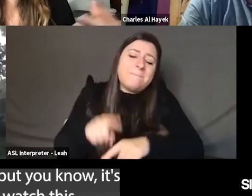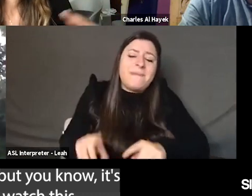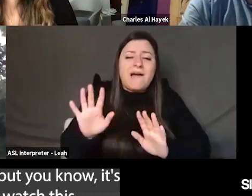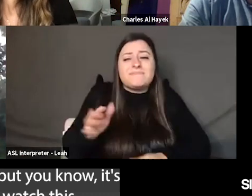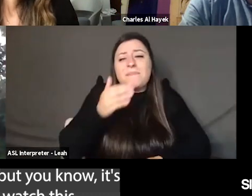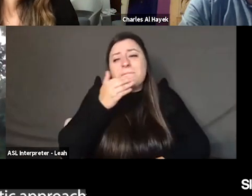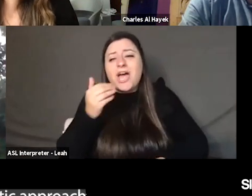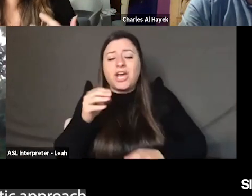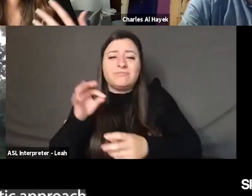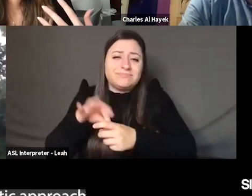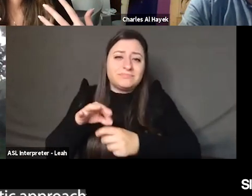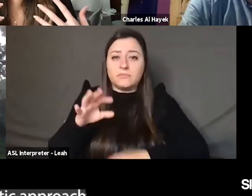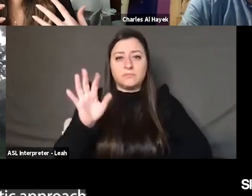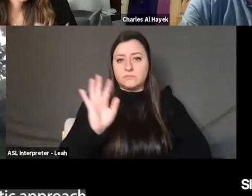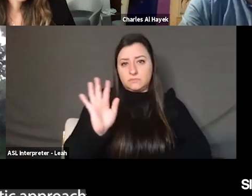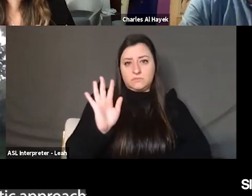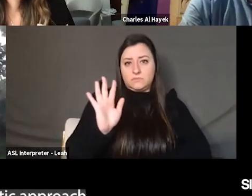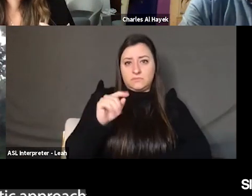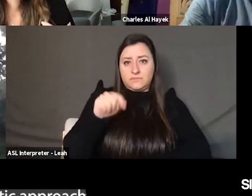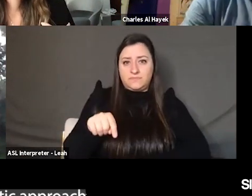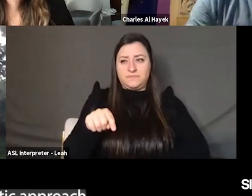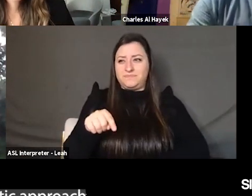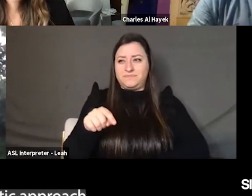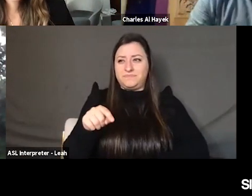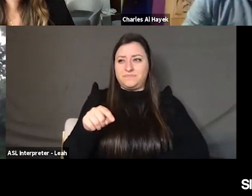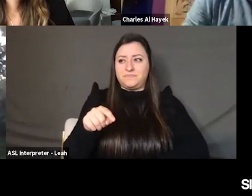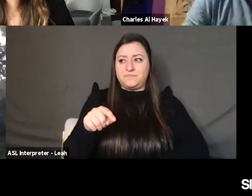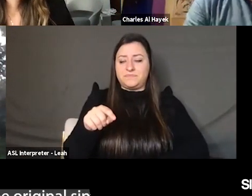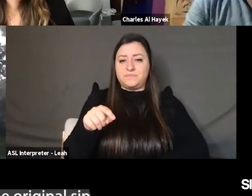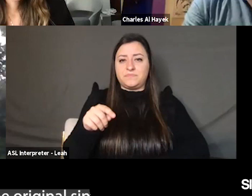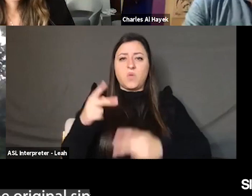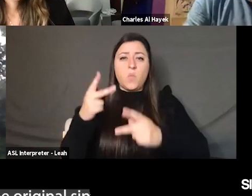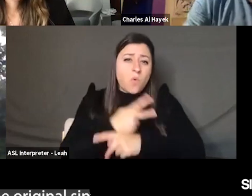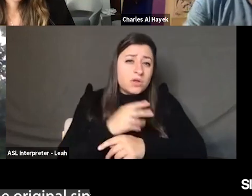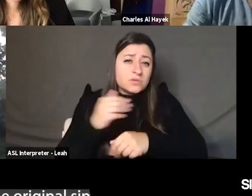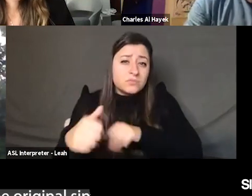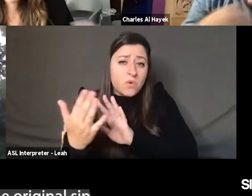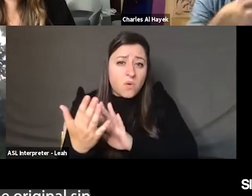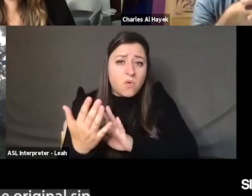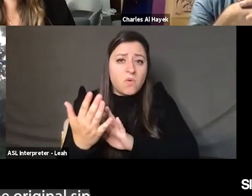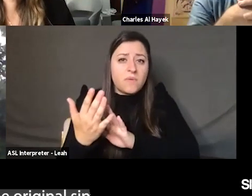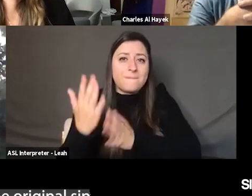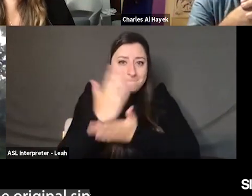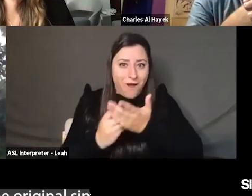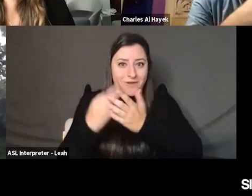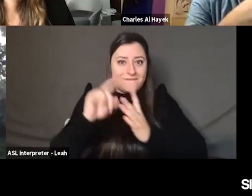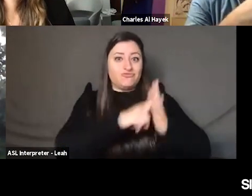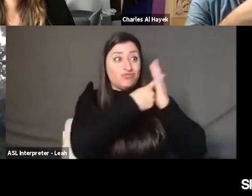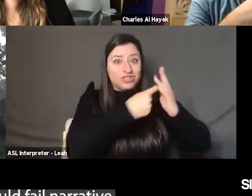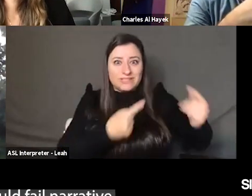to be. This fatalistic approach is part of the original